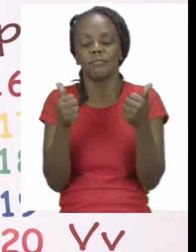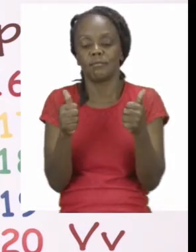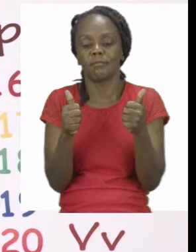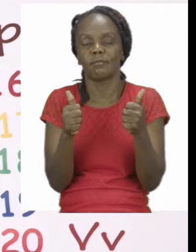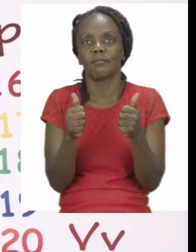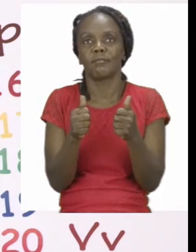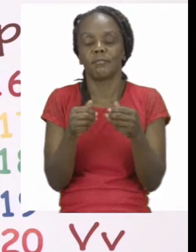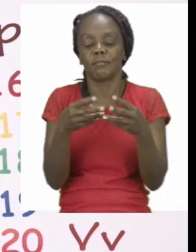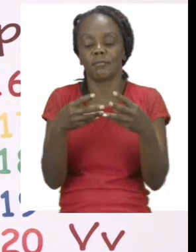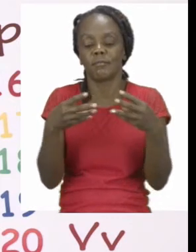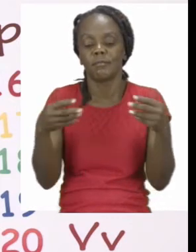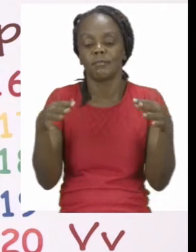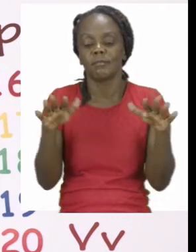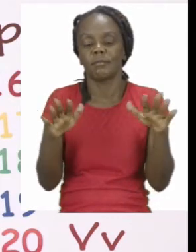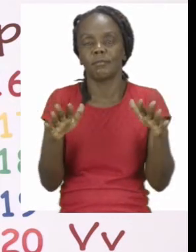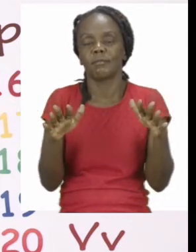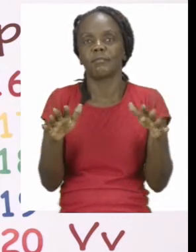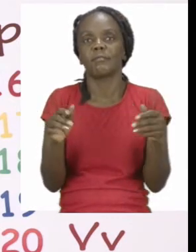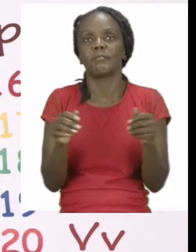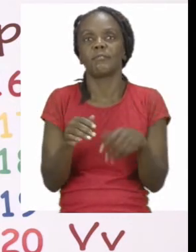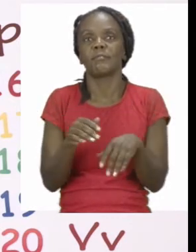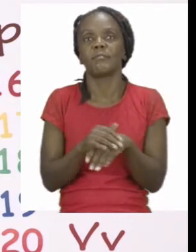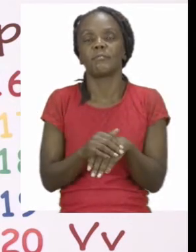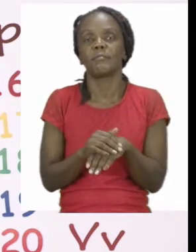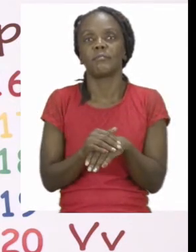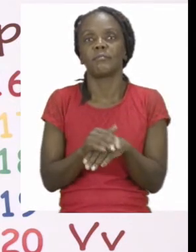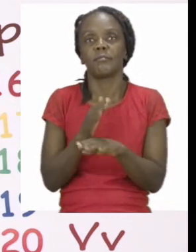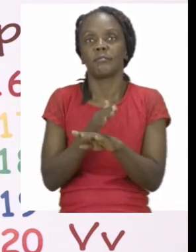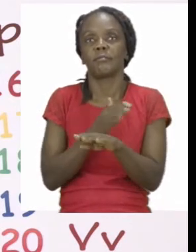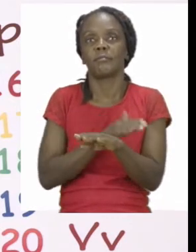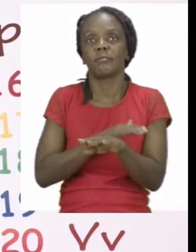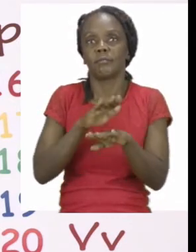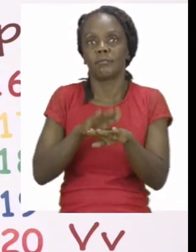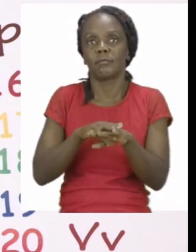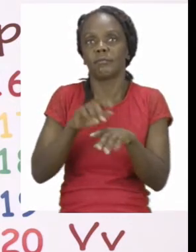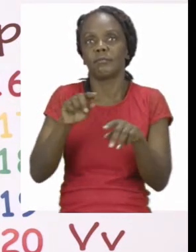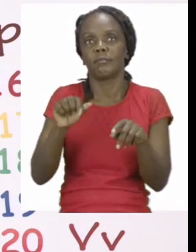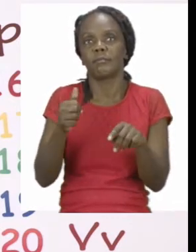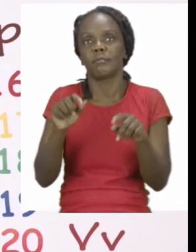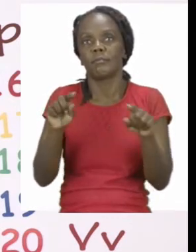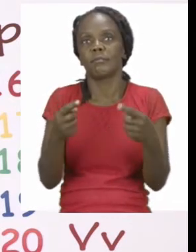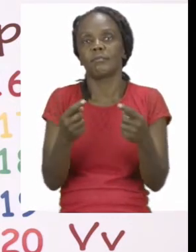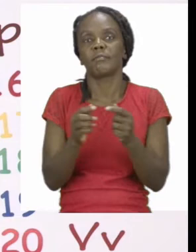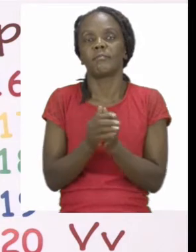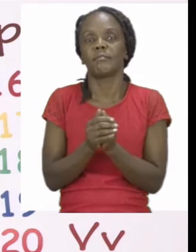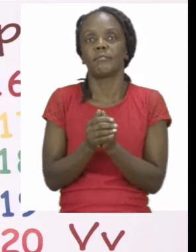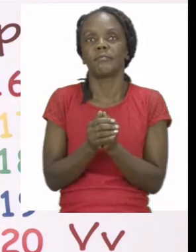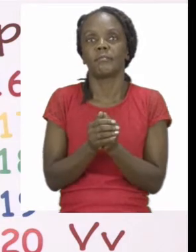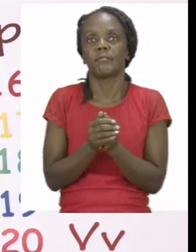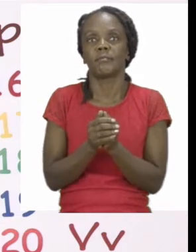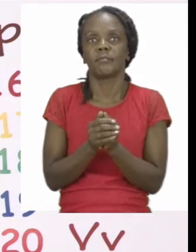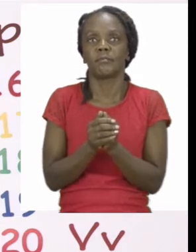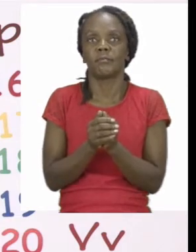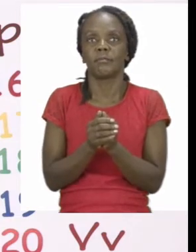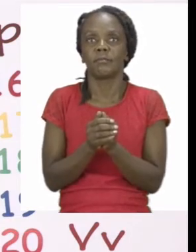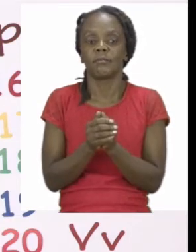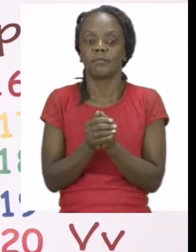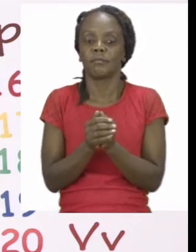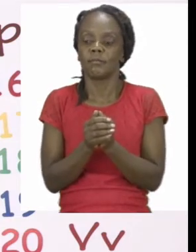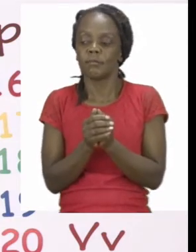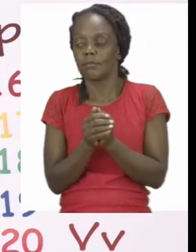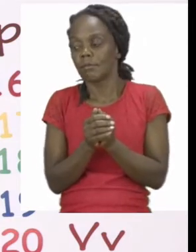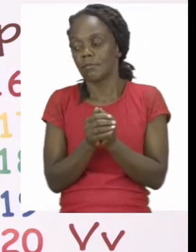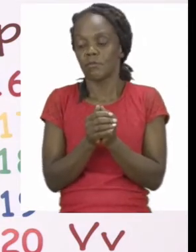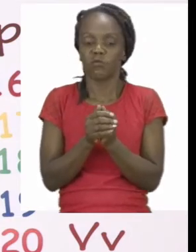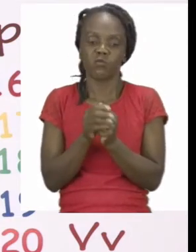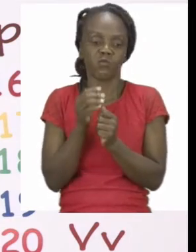Make sure your hands are dry before you touch anything else. I wonder though, my friend Sashi said he was going